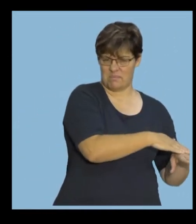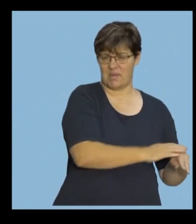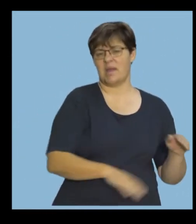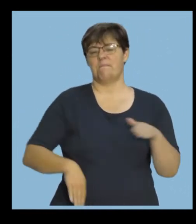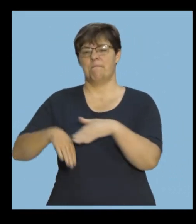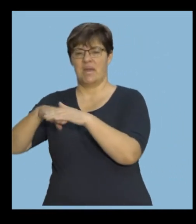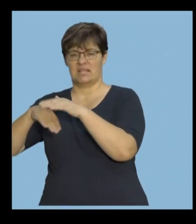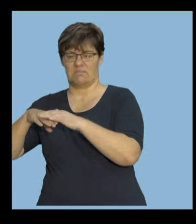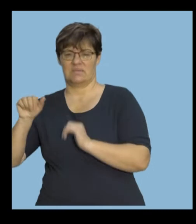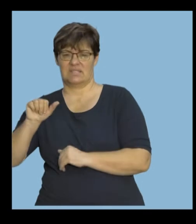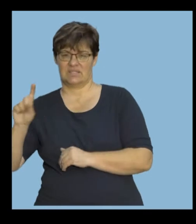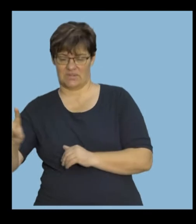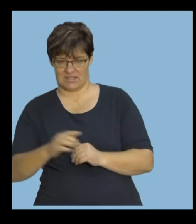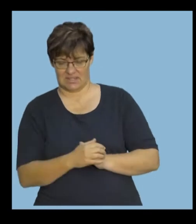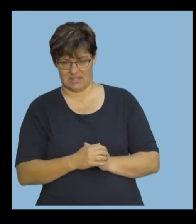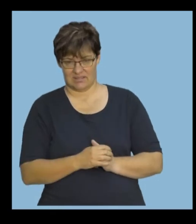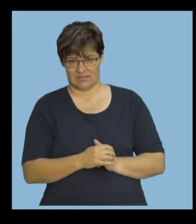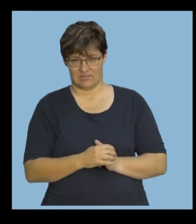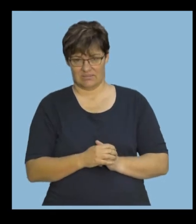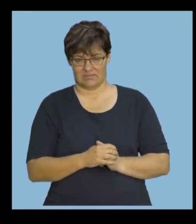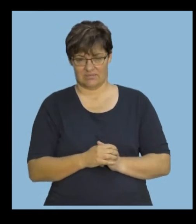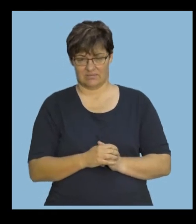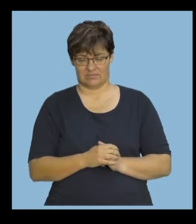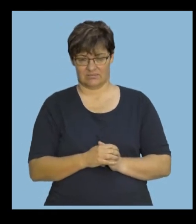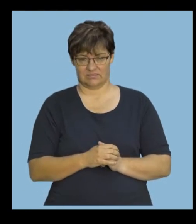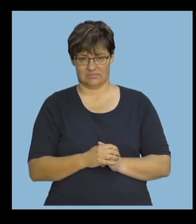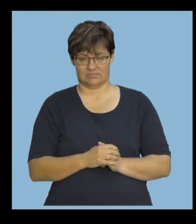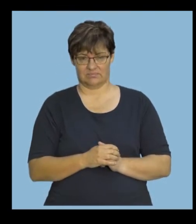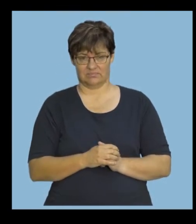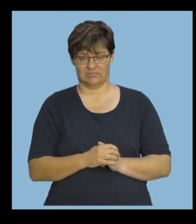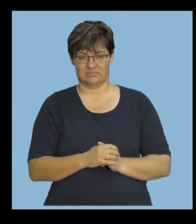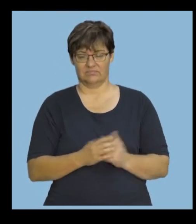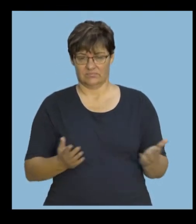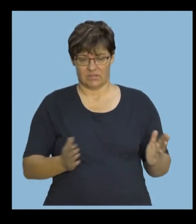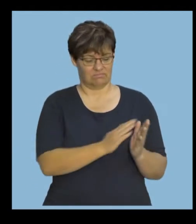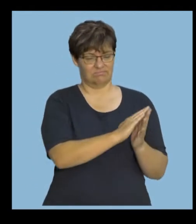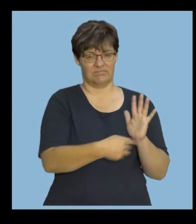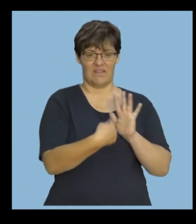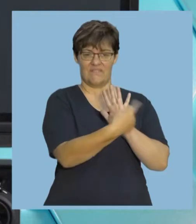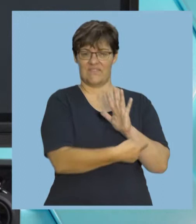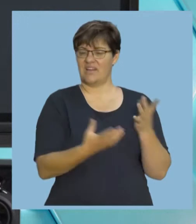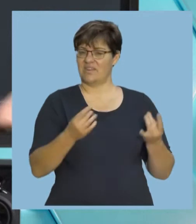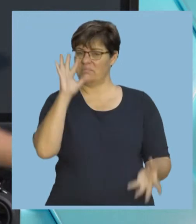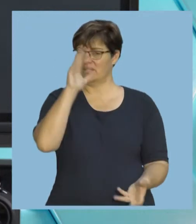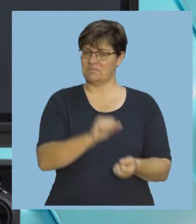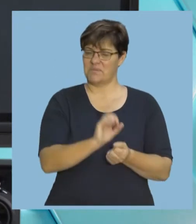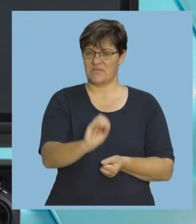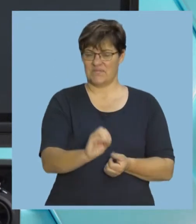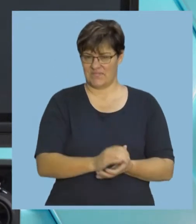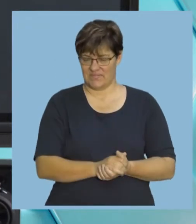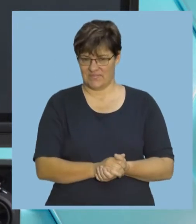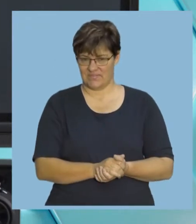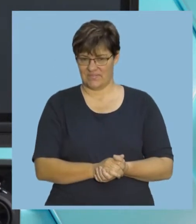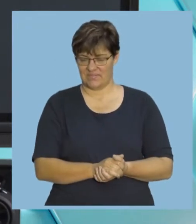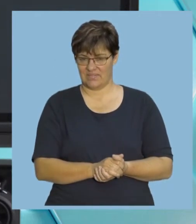is 21 and the maximum value is 61, which is the highest. We have our 5-number